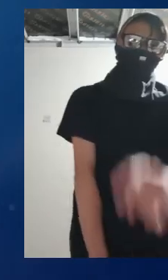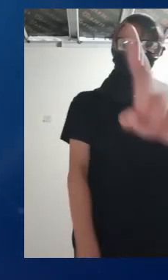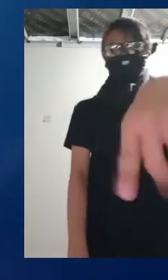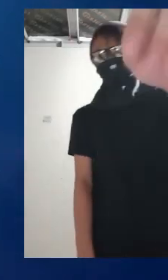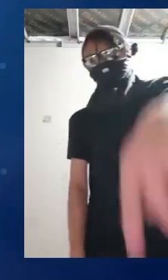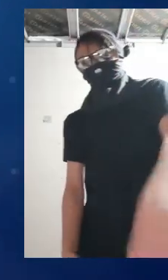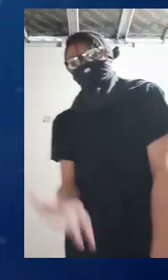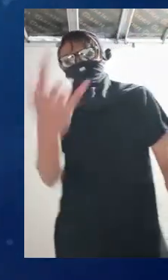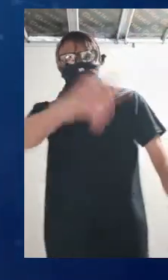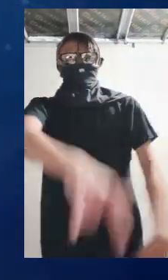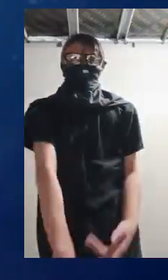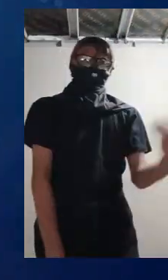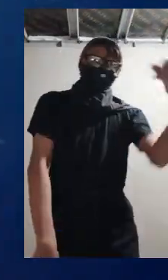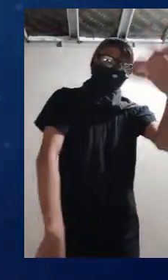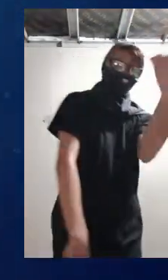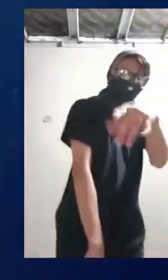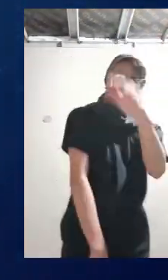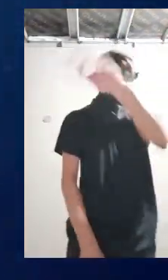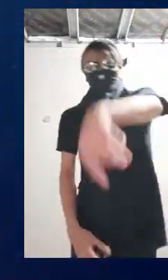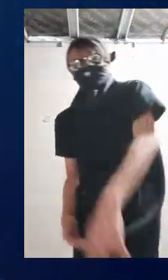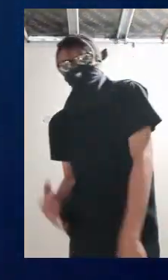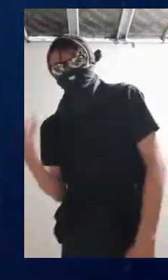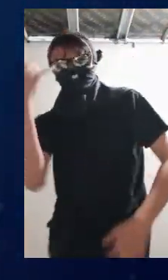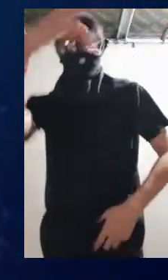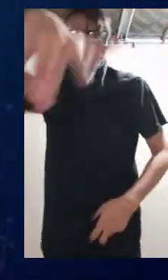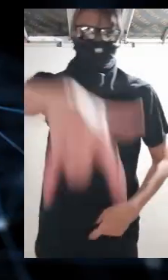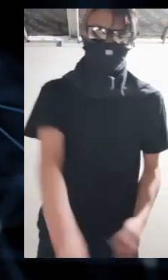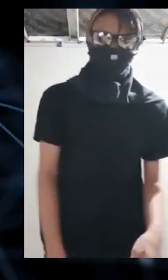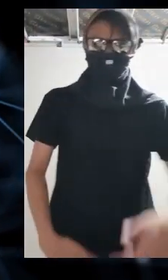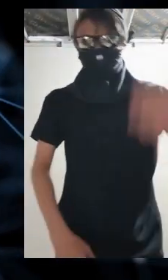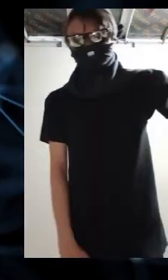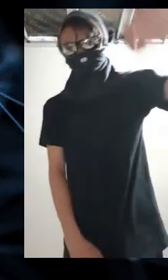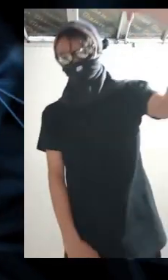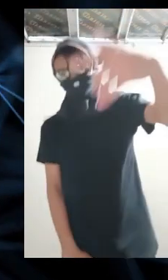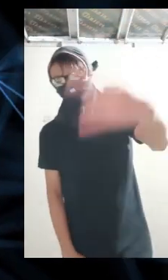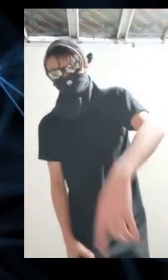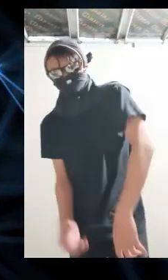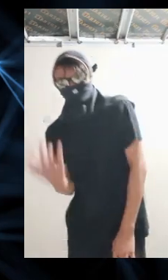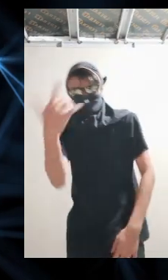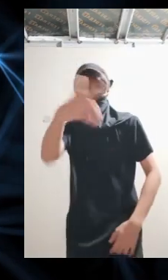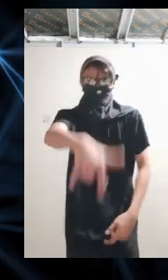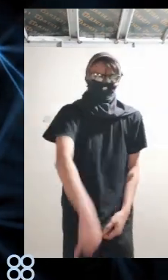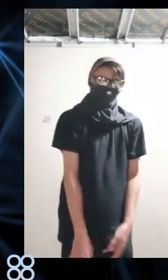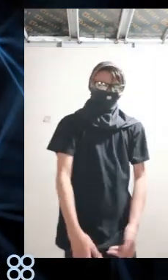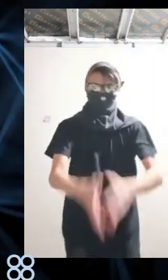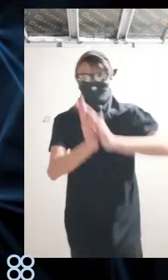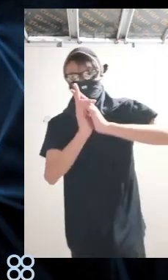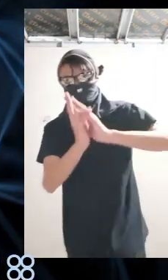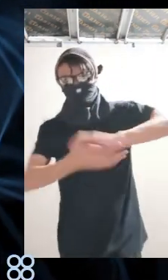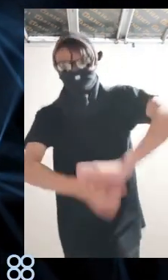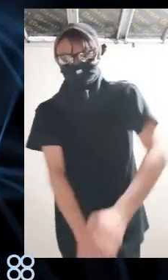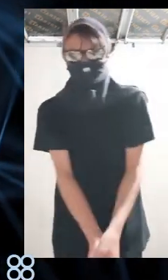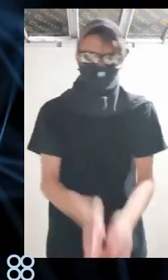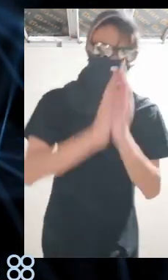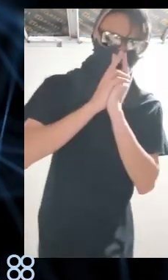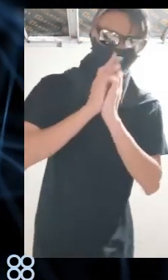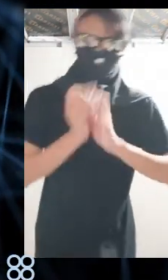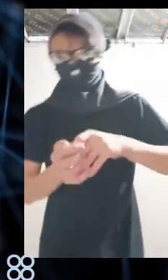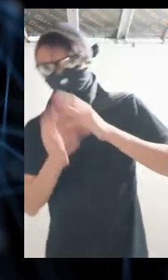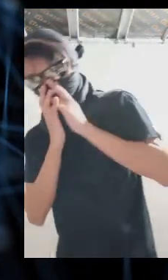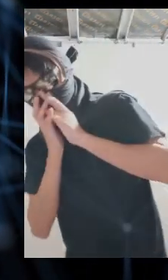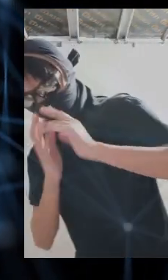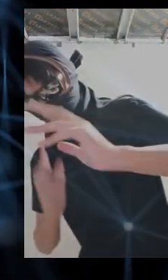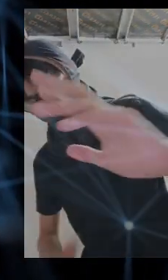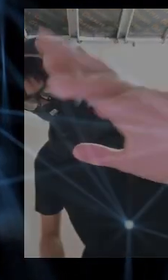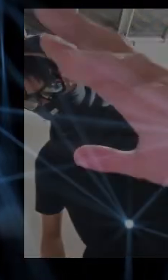taking steps to lower the likelihood or impact of the risk. In conclusion, risk management and threat modeling play